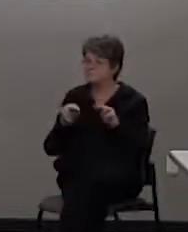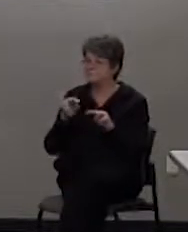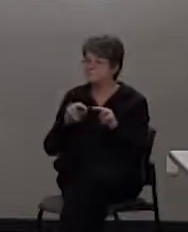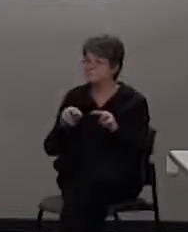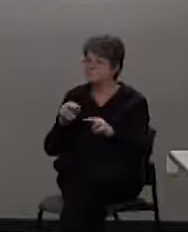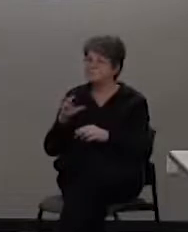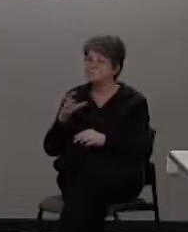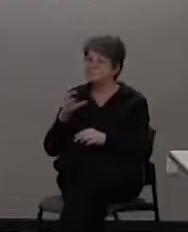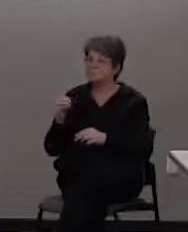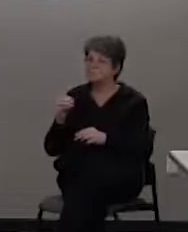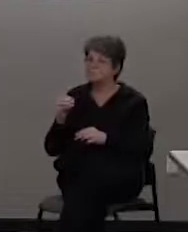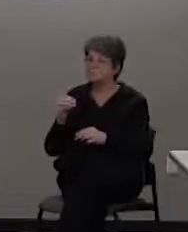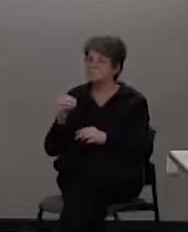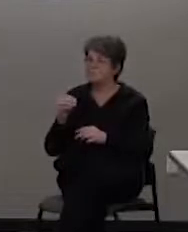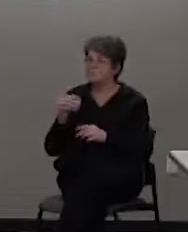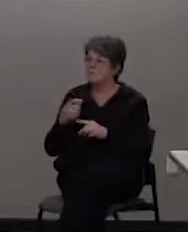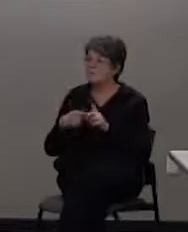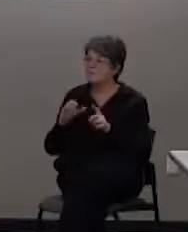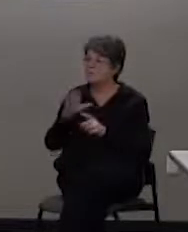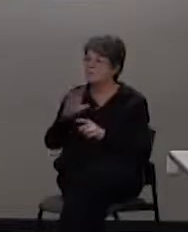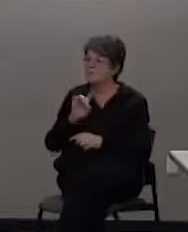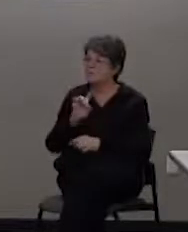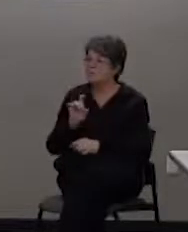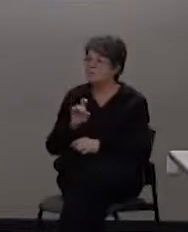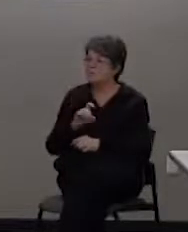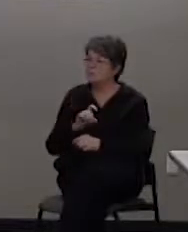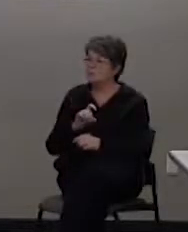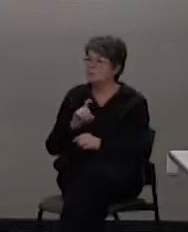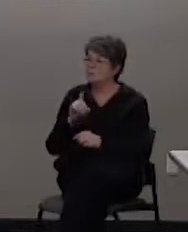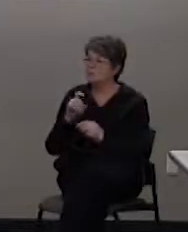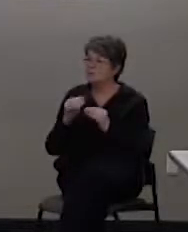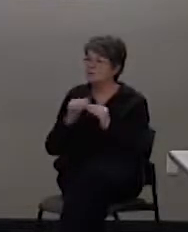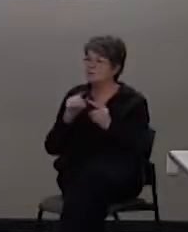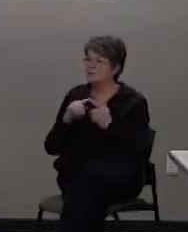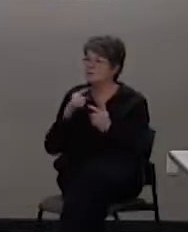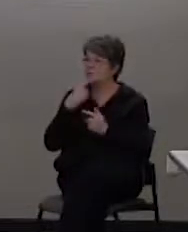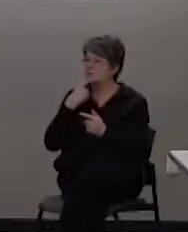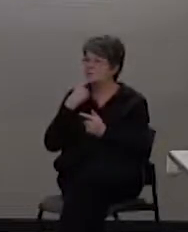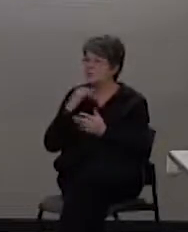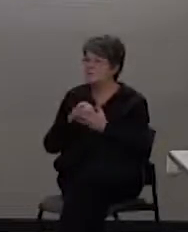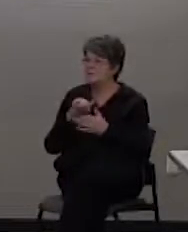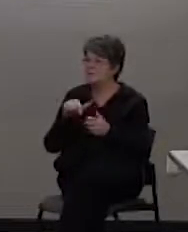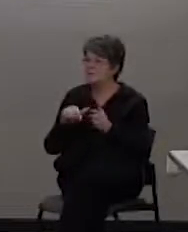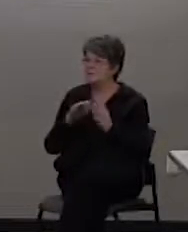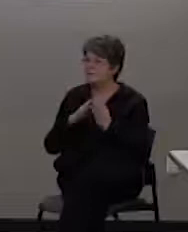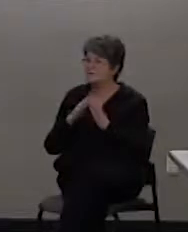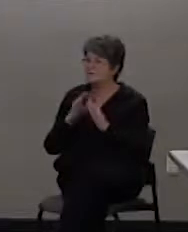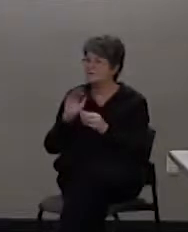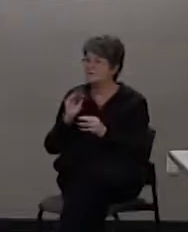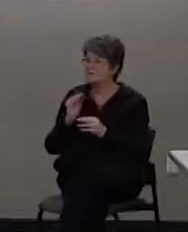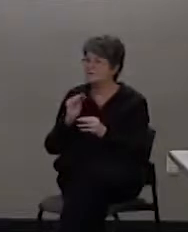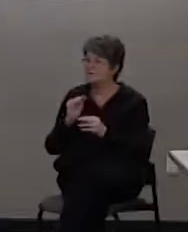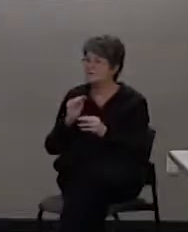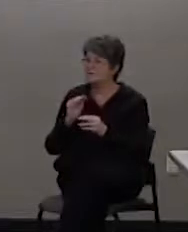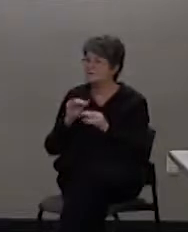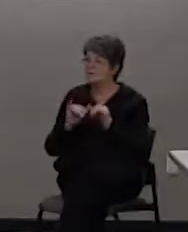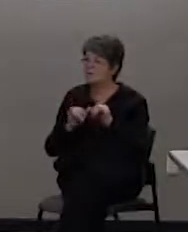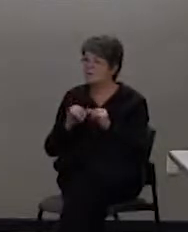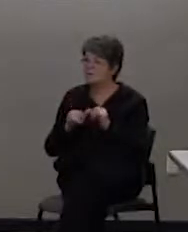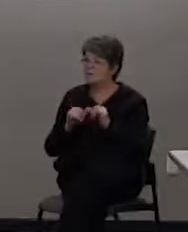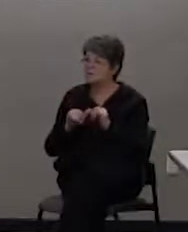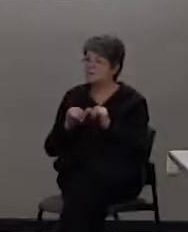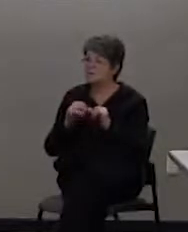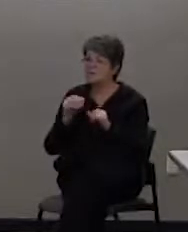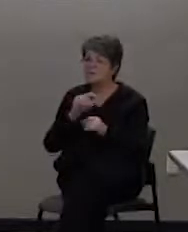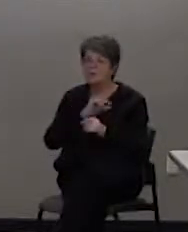here and kind of playing off of your question, would it be fair to say that this community would probably like measured growth and